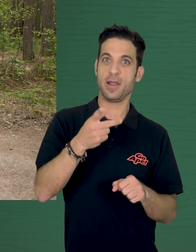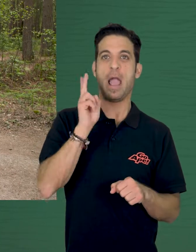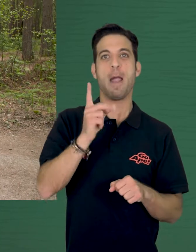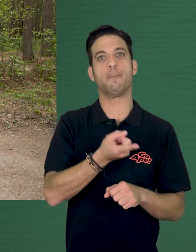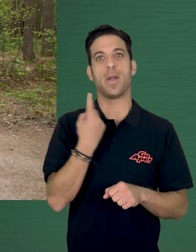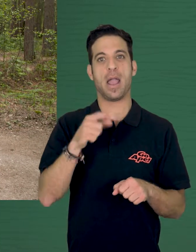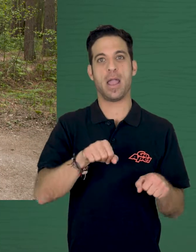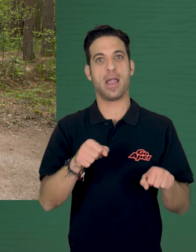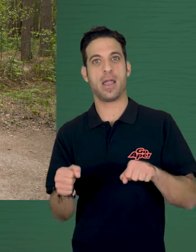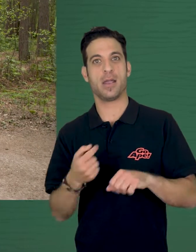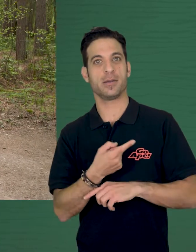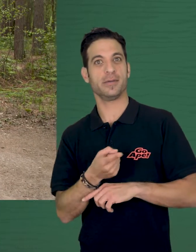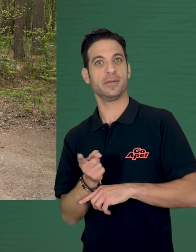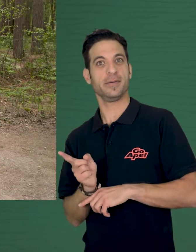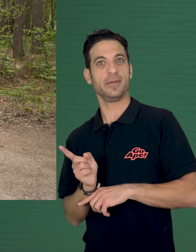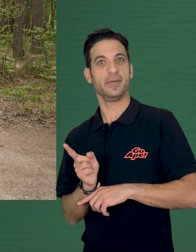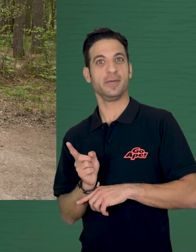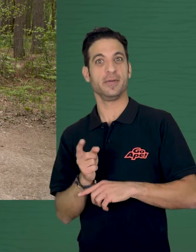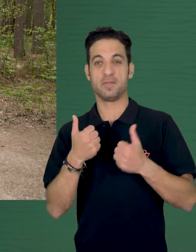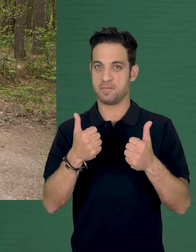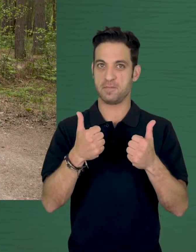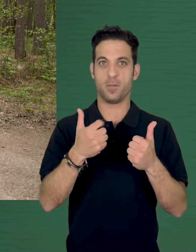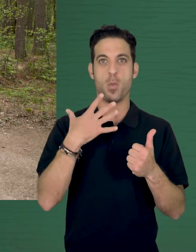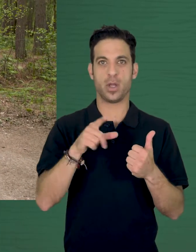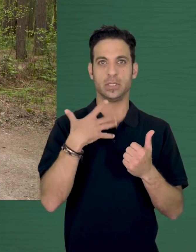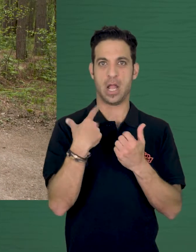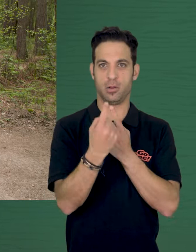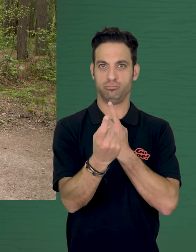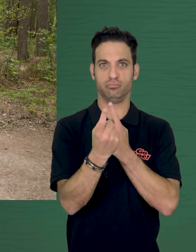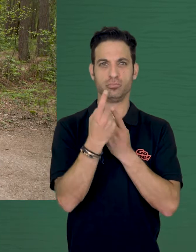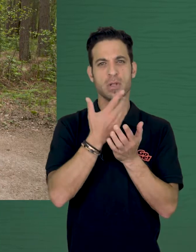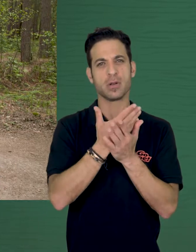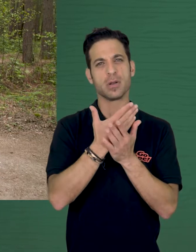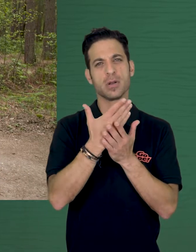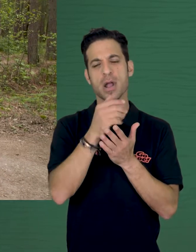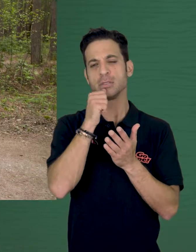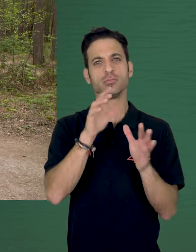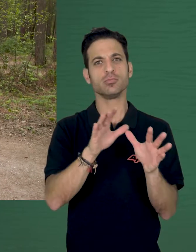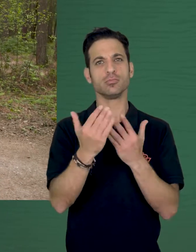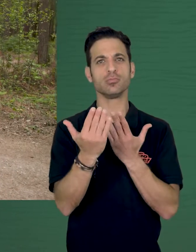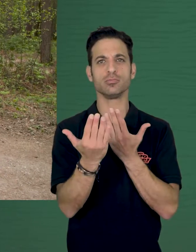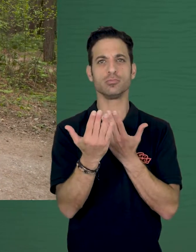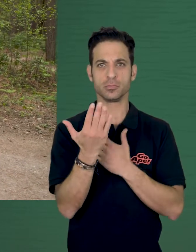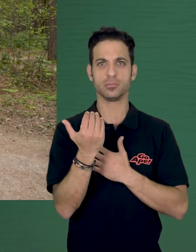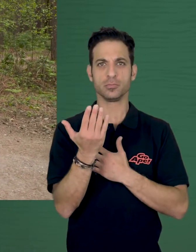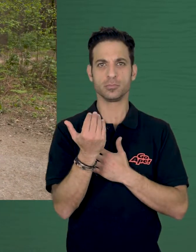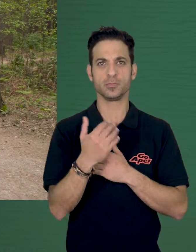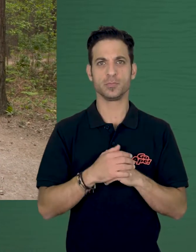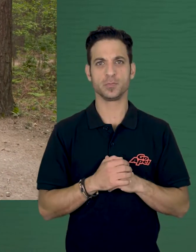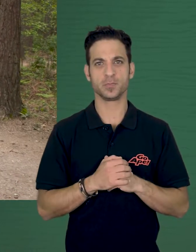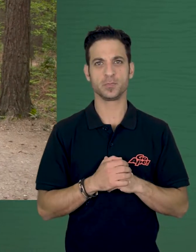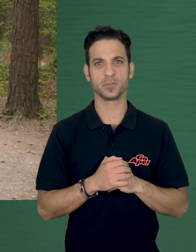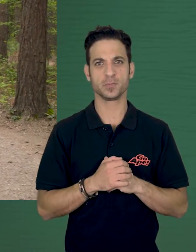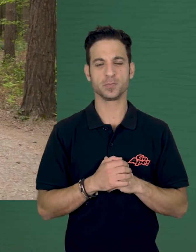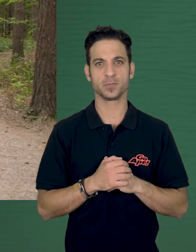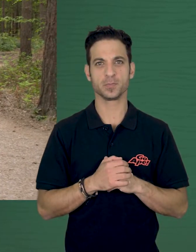and then back round to the right. And then what I'd like you to do is come forward towards me, turning nice and smoothly as you go.